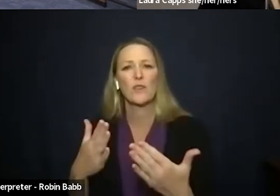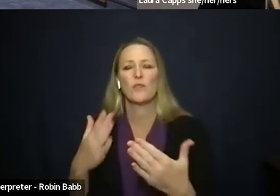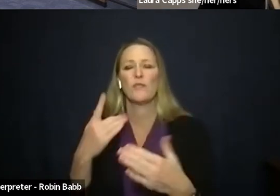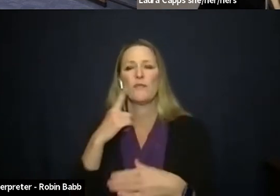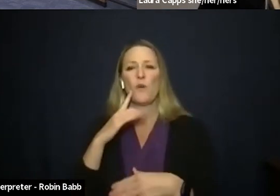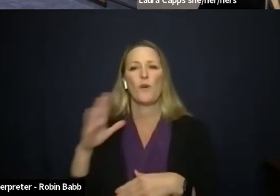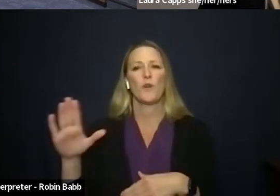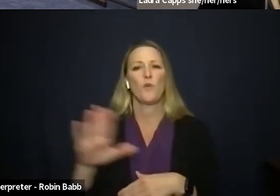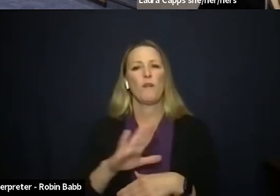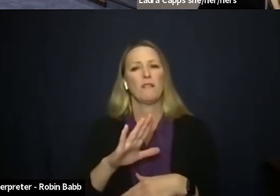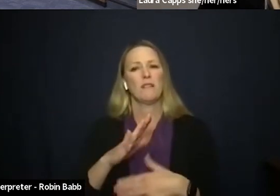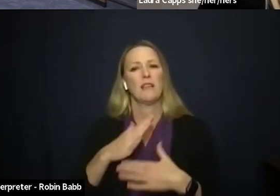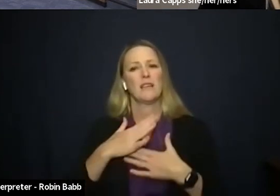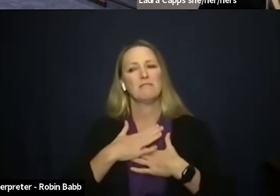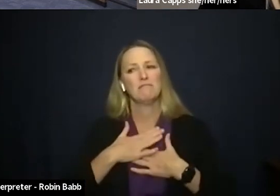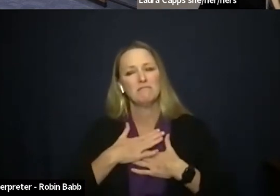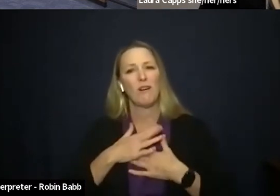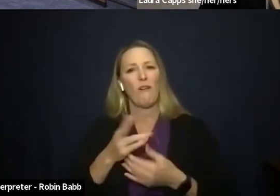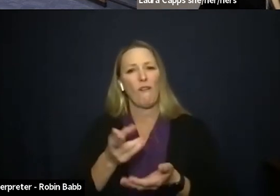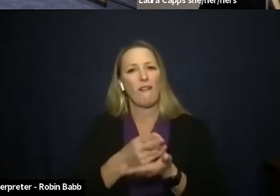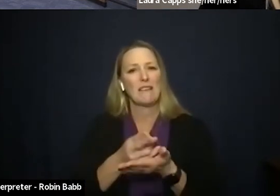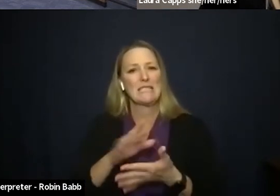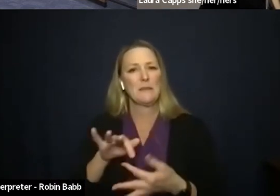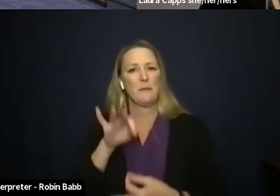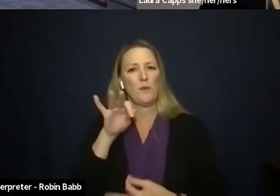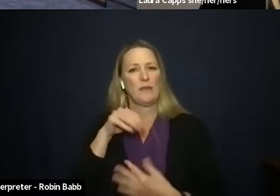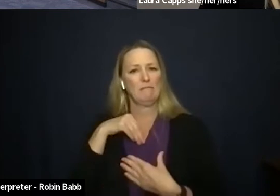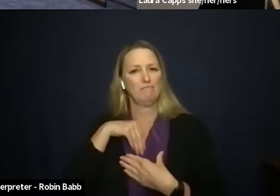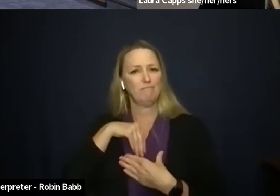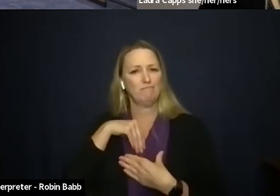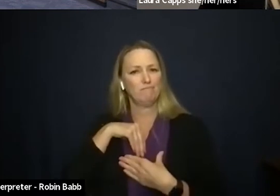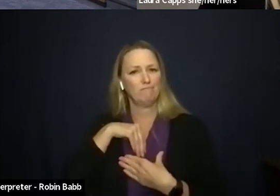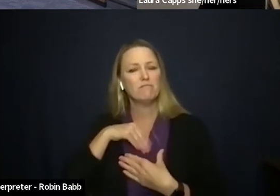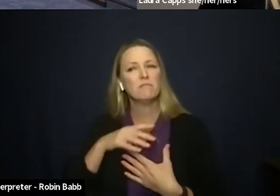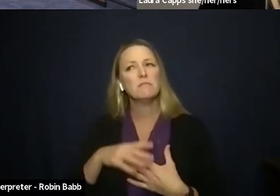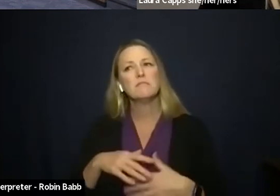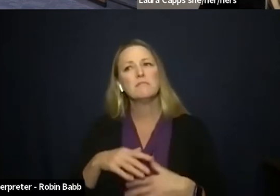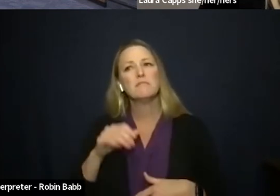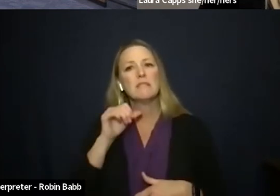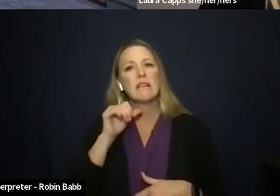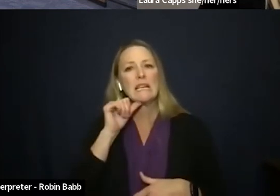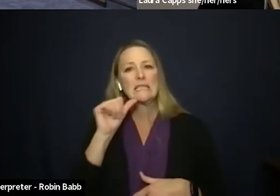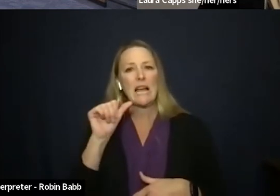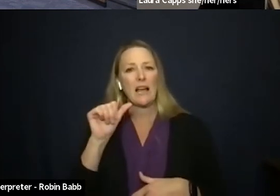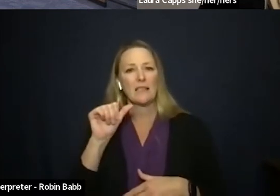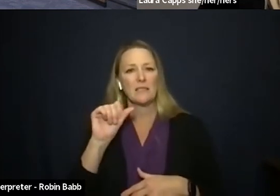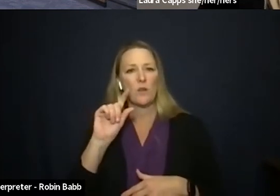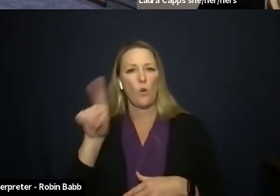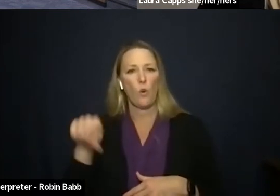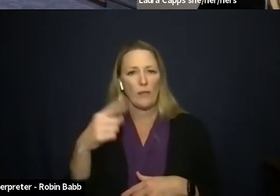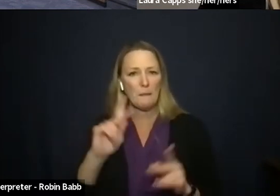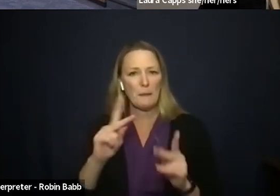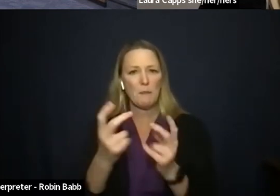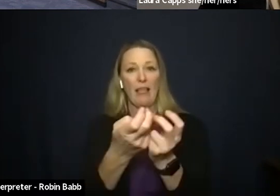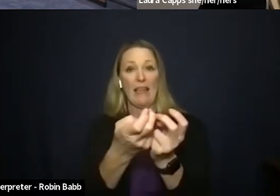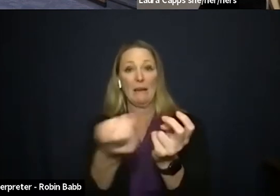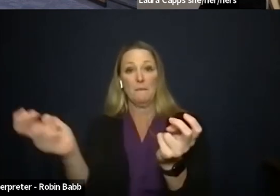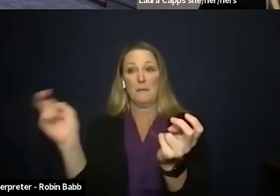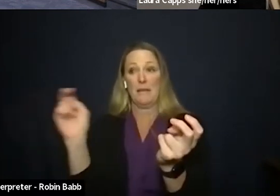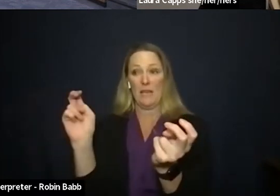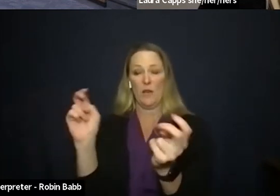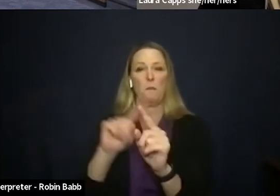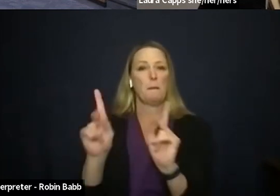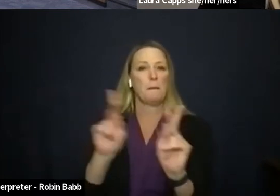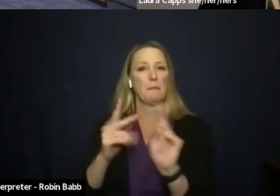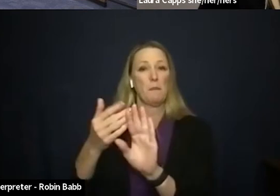genuine spirit of my colleagues um not just those before us but those who came before us uh for that